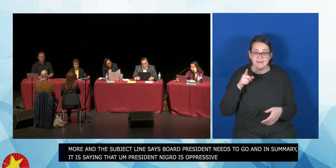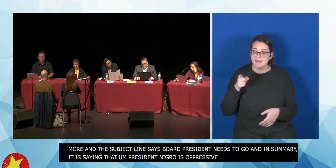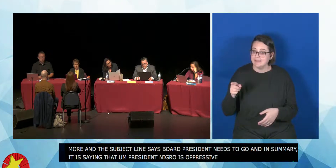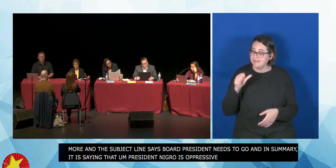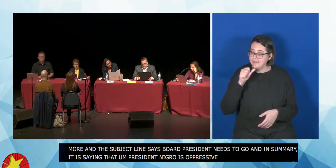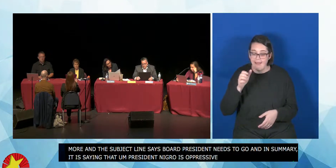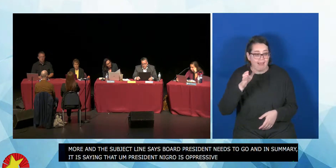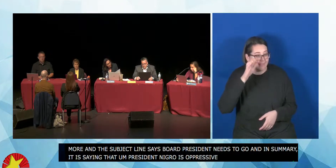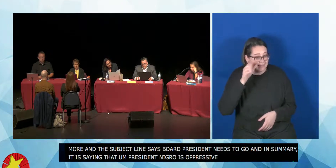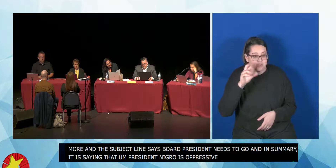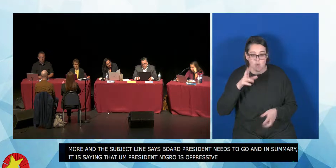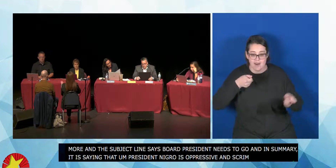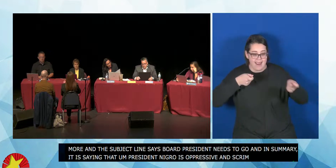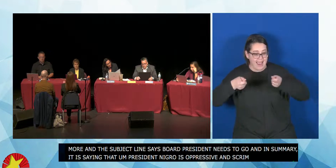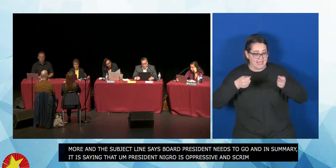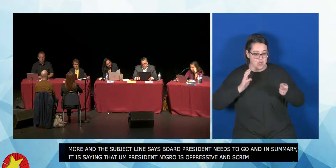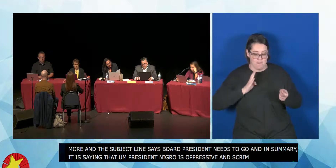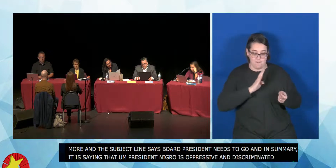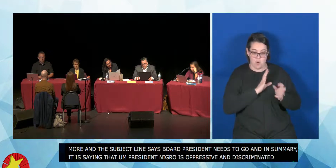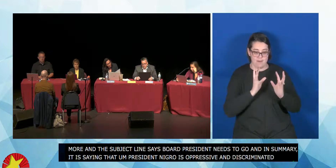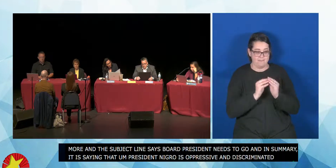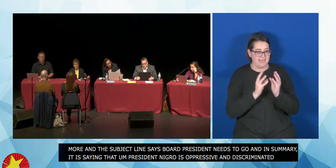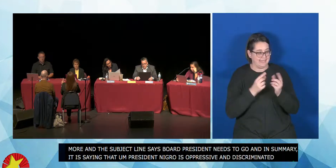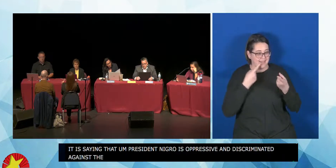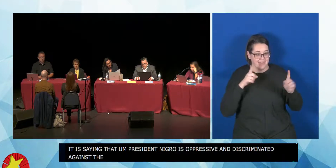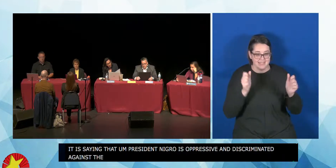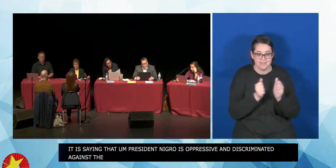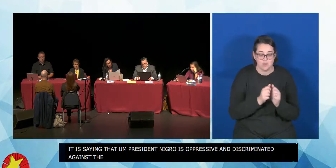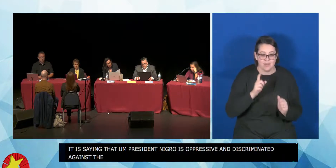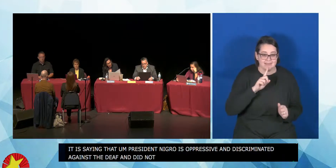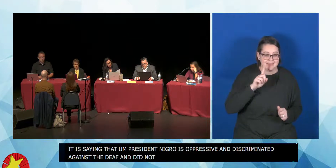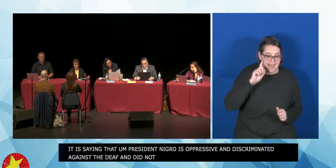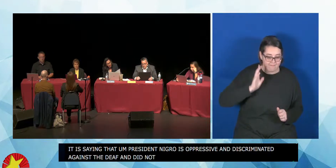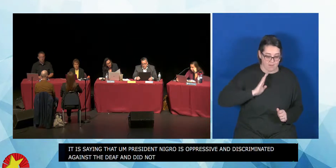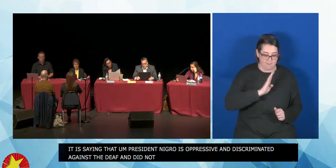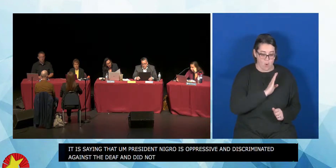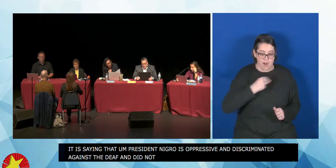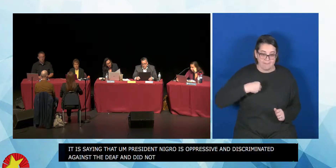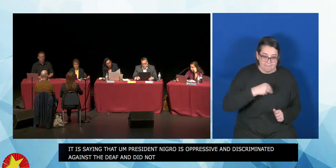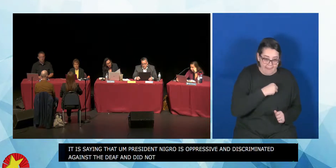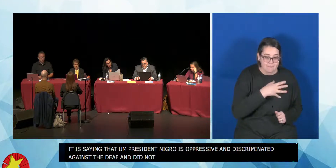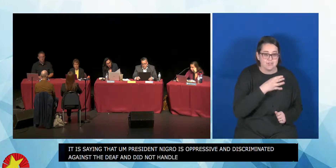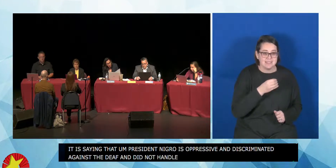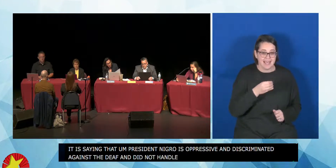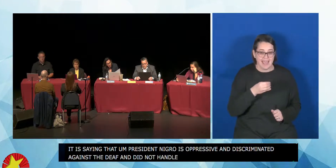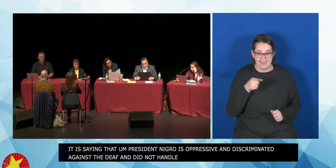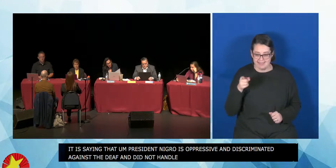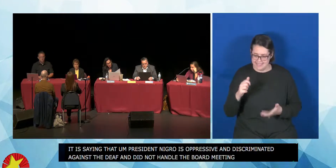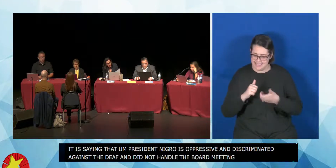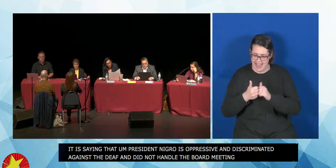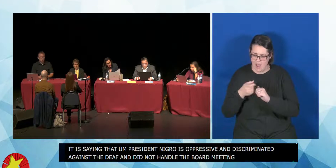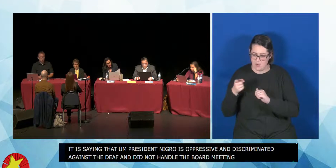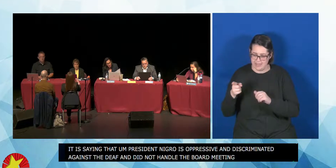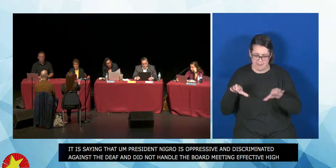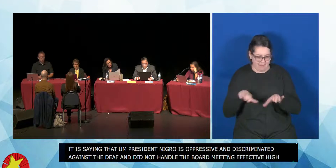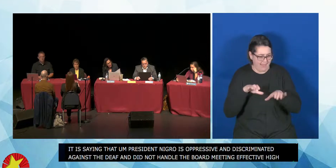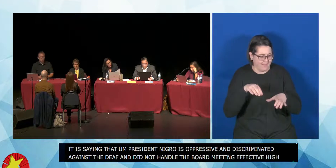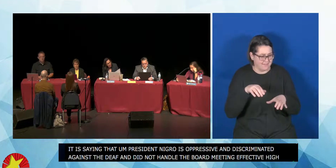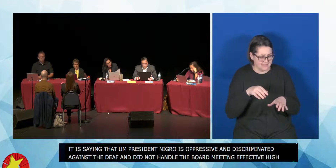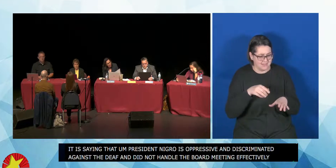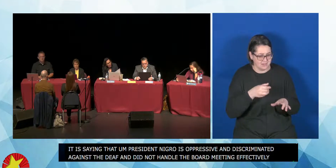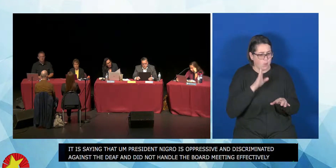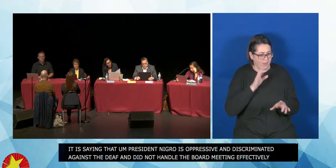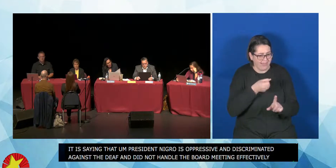or handle board meetings effectively with deaf board members, and this is how he acts towards the agency that will impact